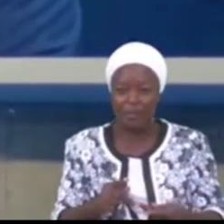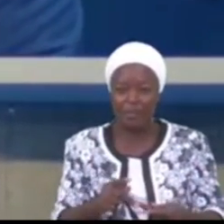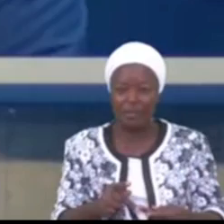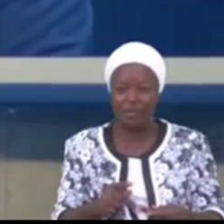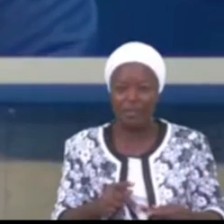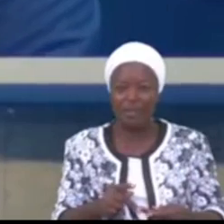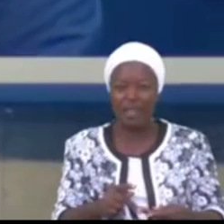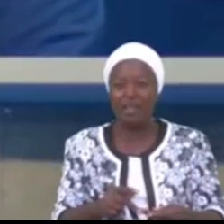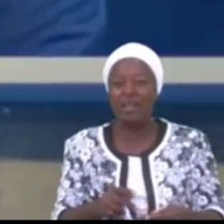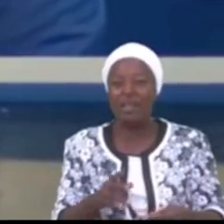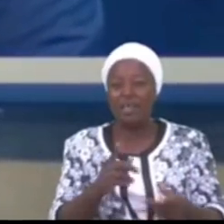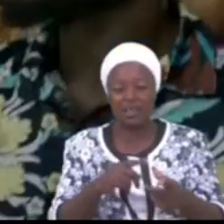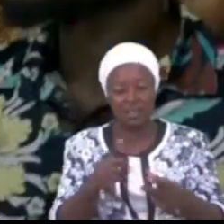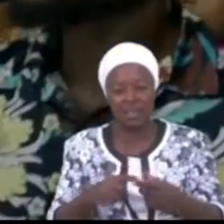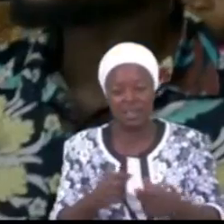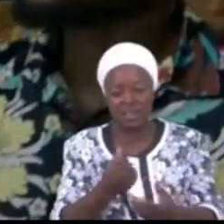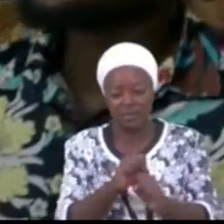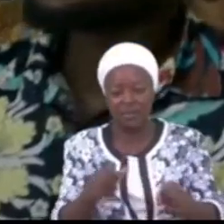Salvation, permanent.